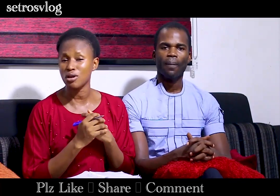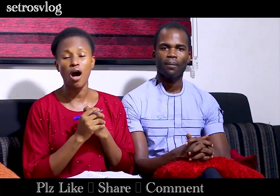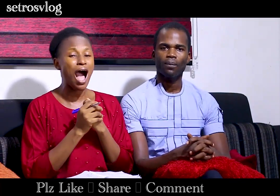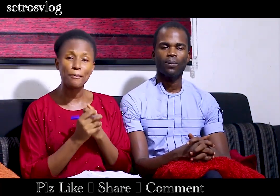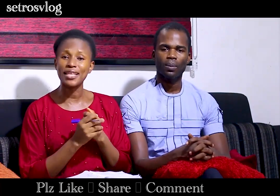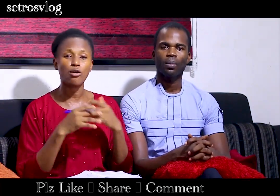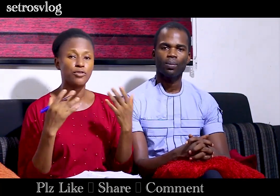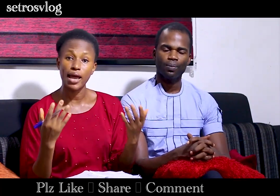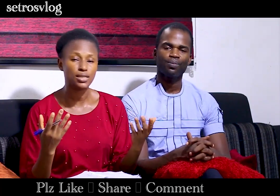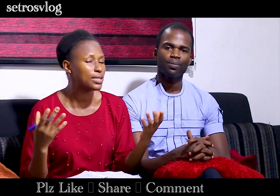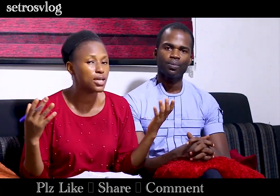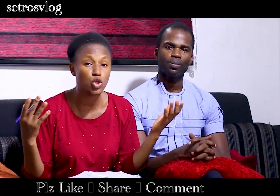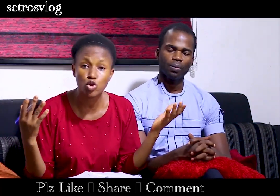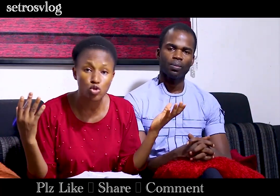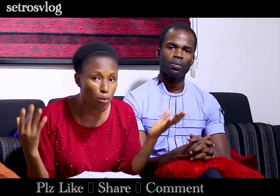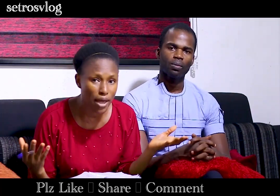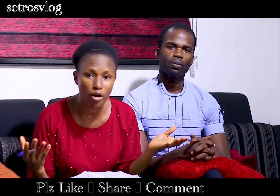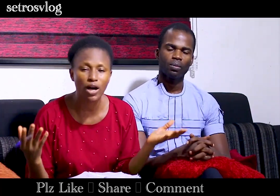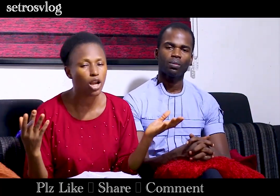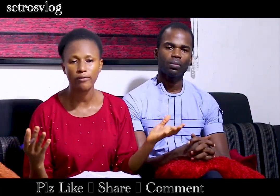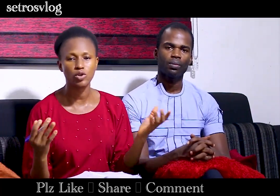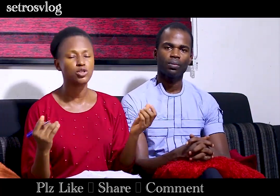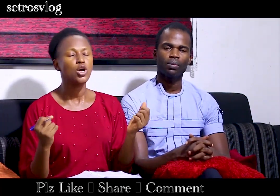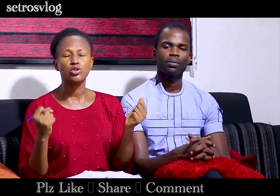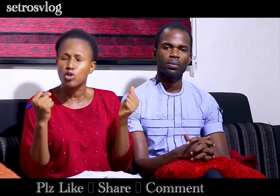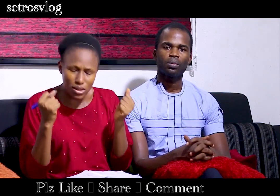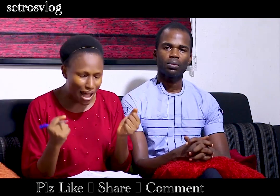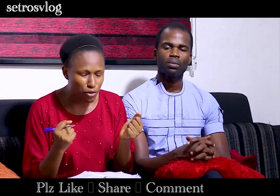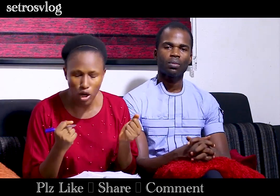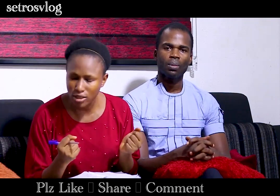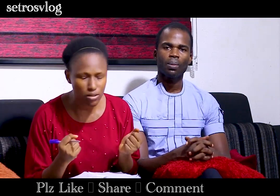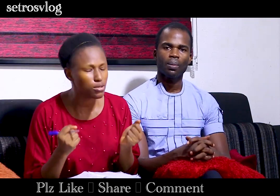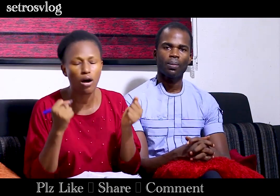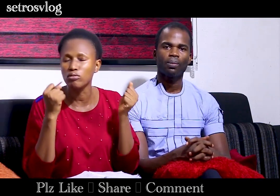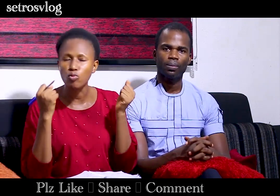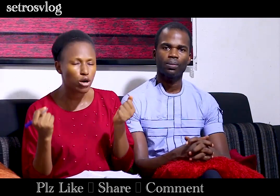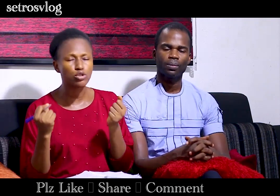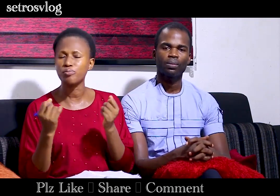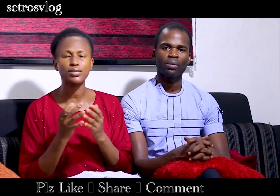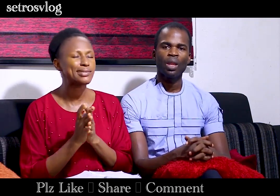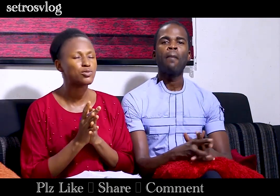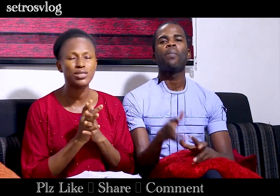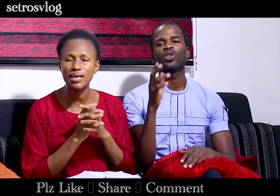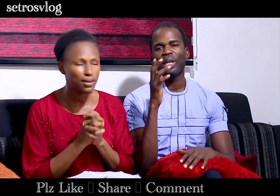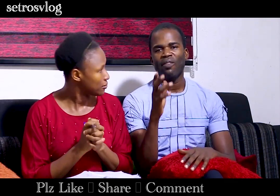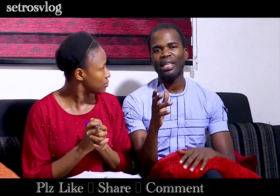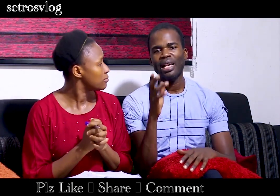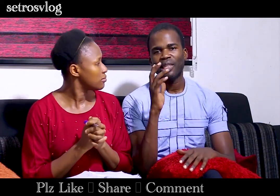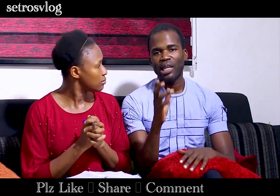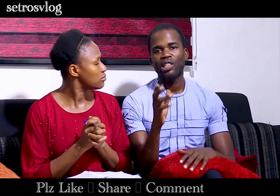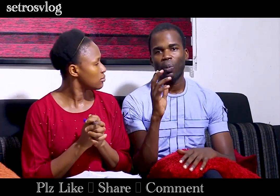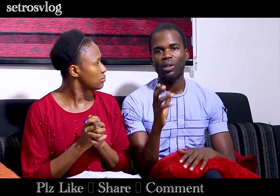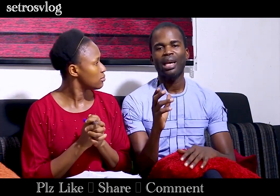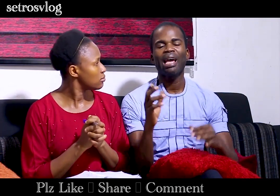not happy that COVID-19 has taken so many of our loved ones, to those that have lost one or two persons, we say, whenever